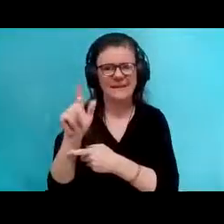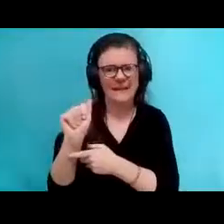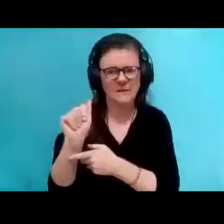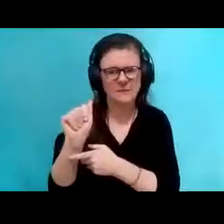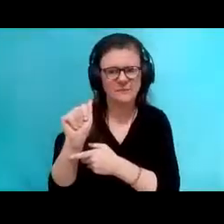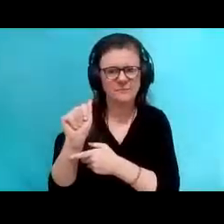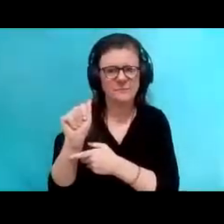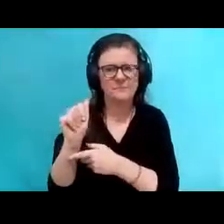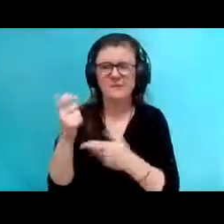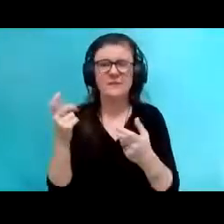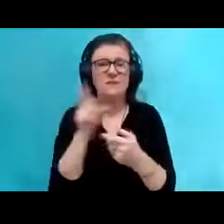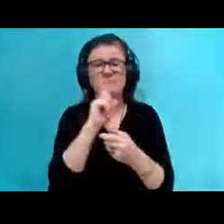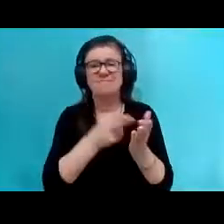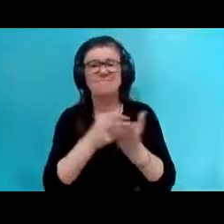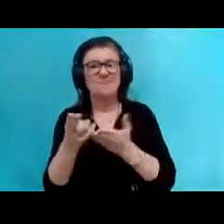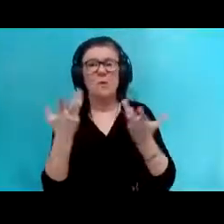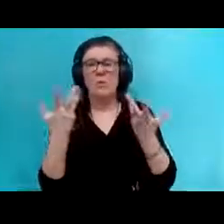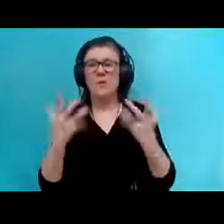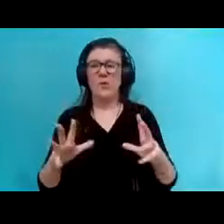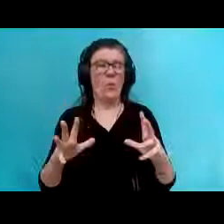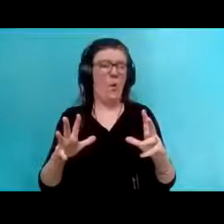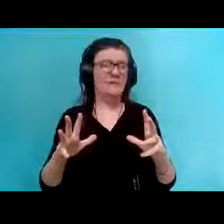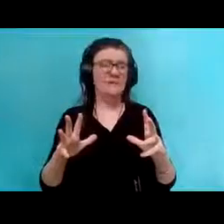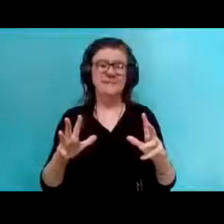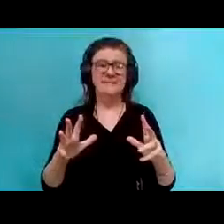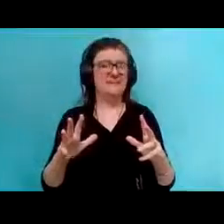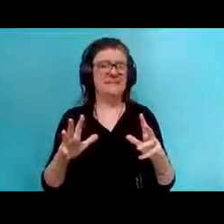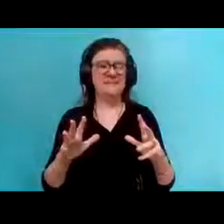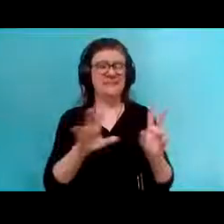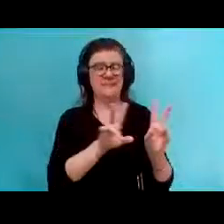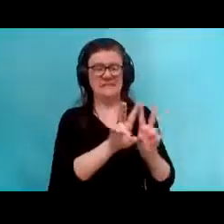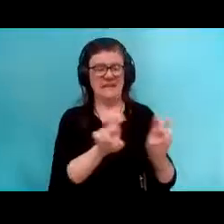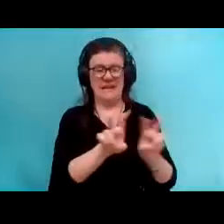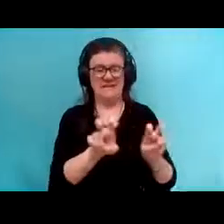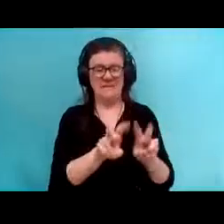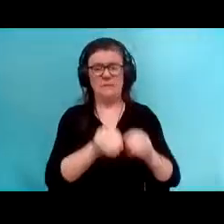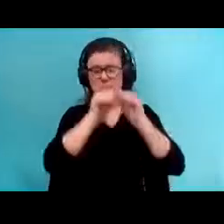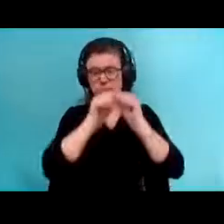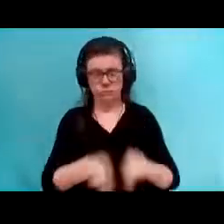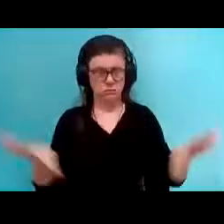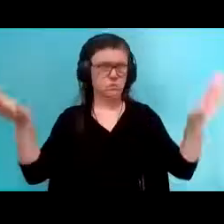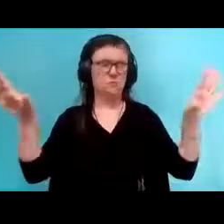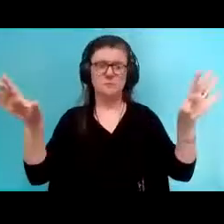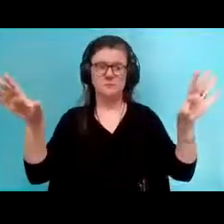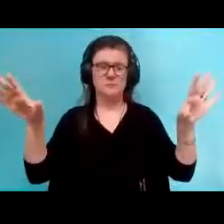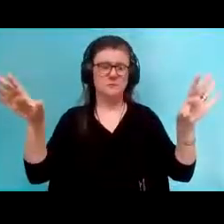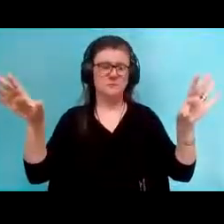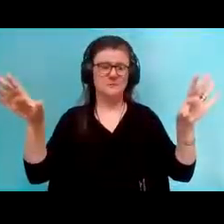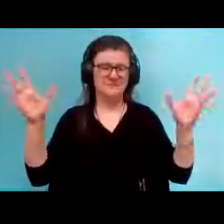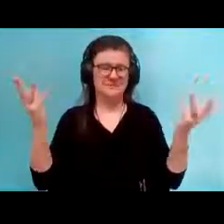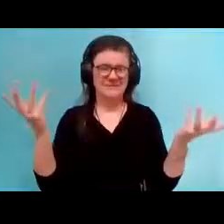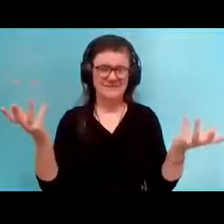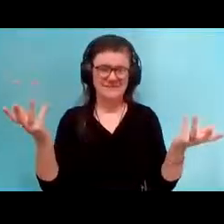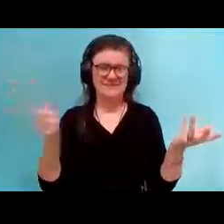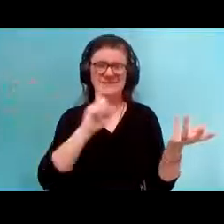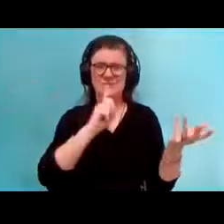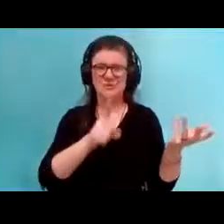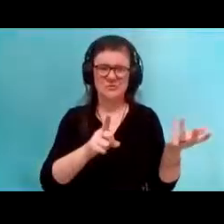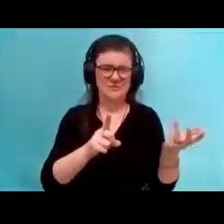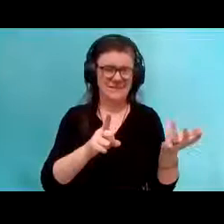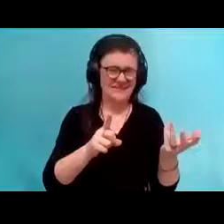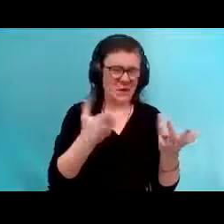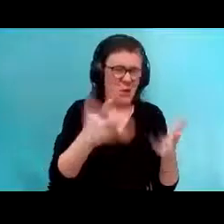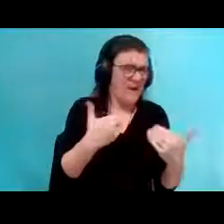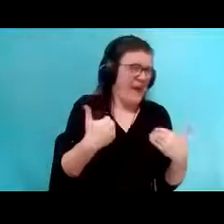not want to see the kind of proliferation of assessments, which we're currently kind of seeing, rather increasingly tap into pre-existing